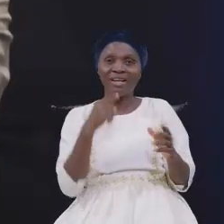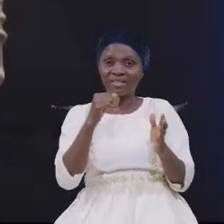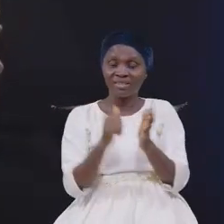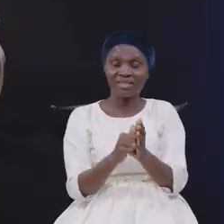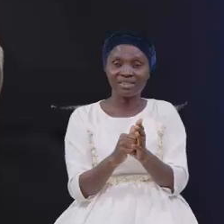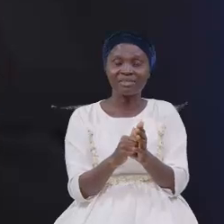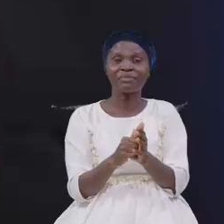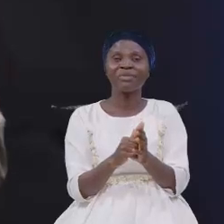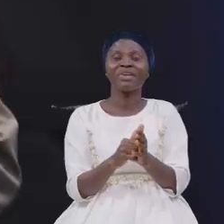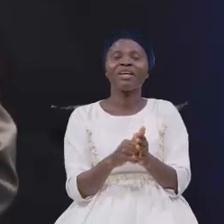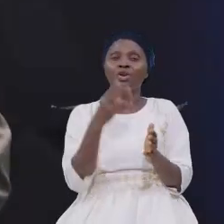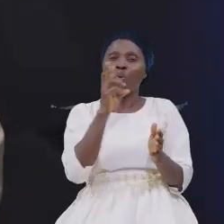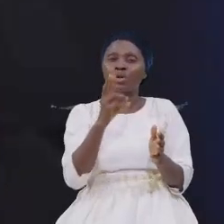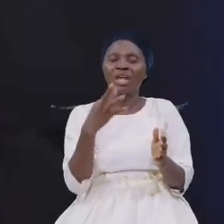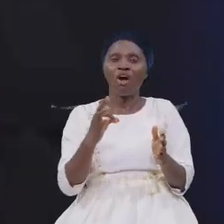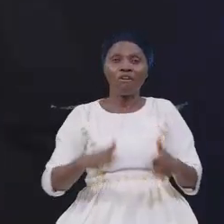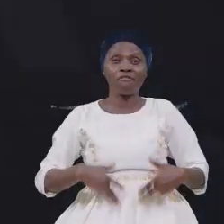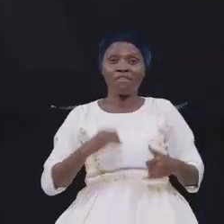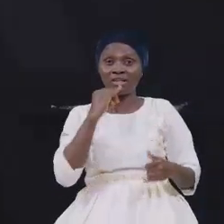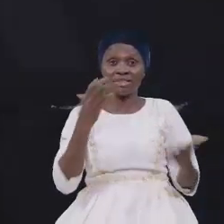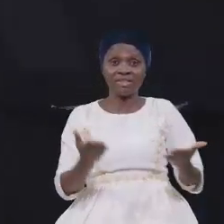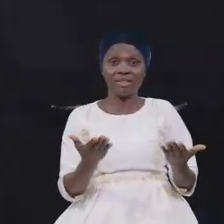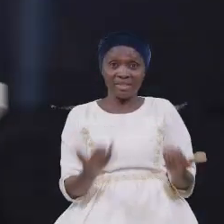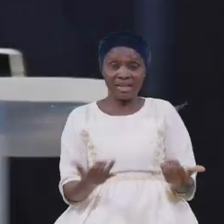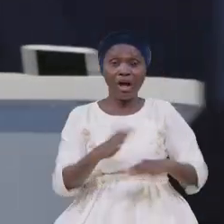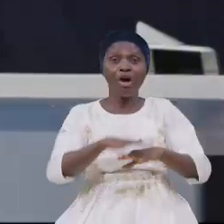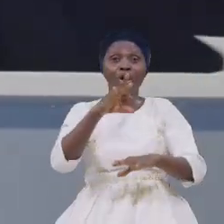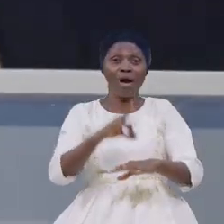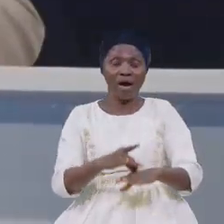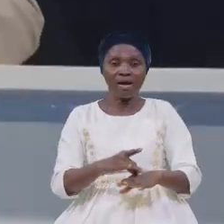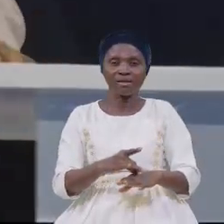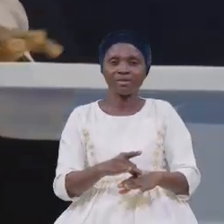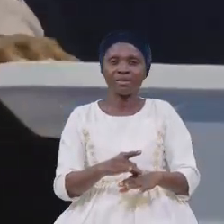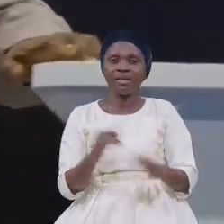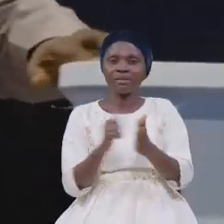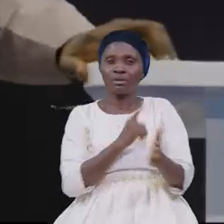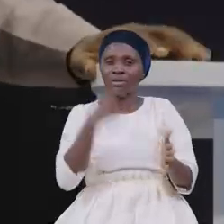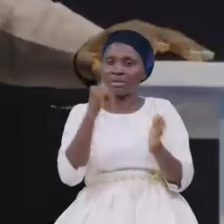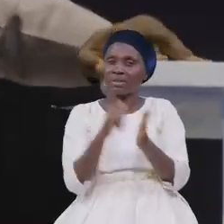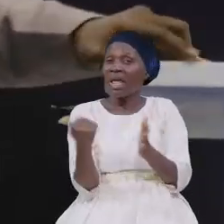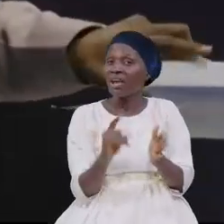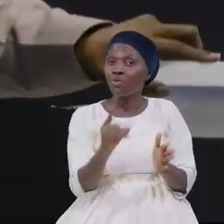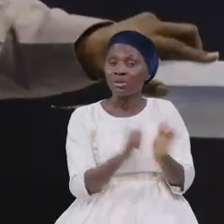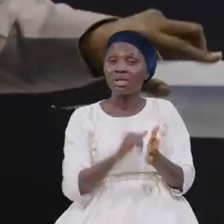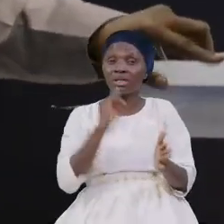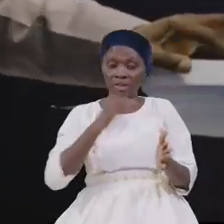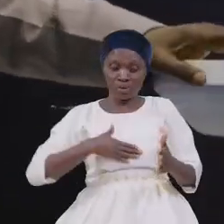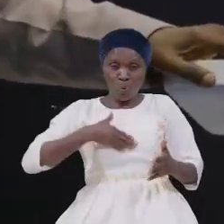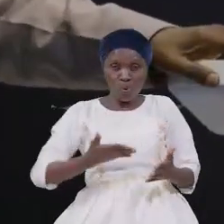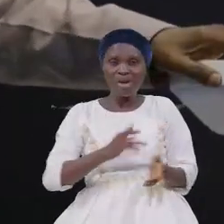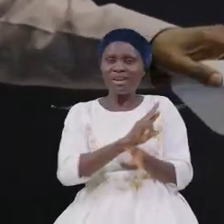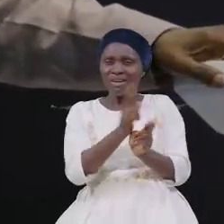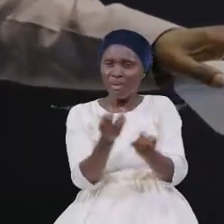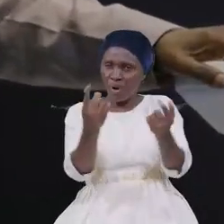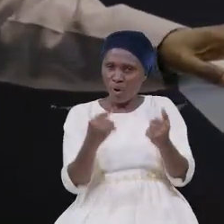him come, take the water of life freely. You did not. You waited too long. And then after